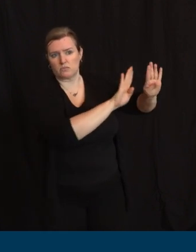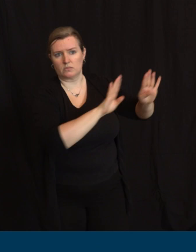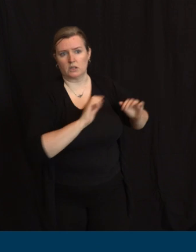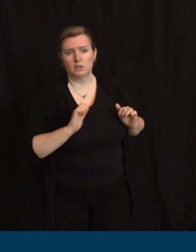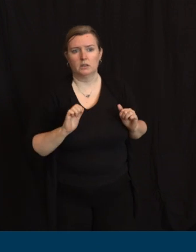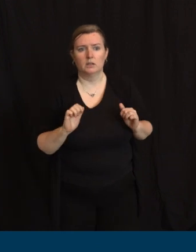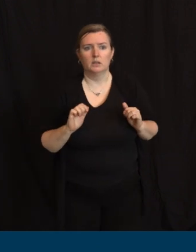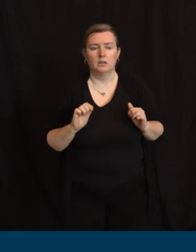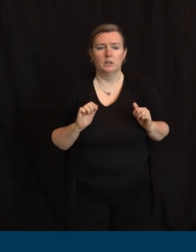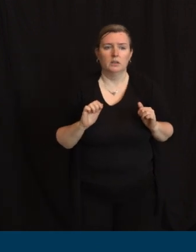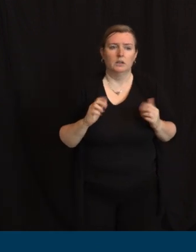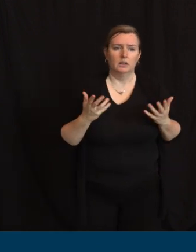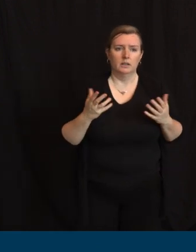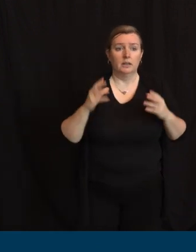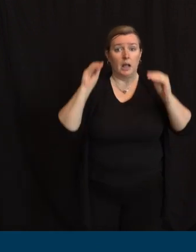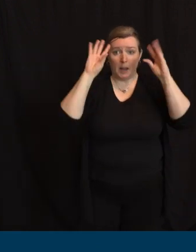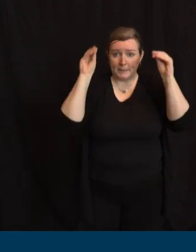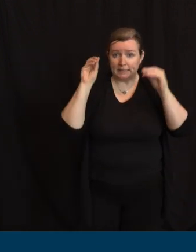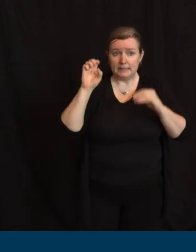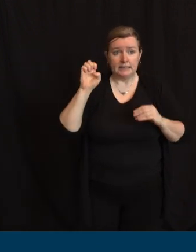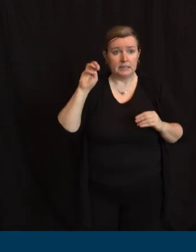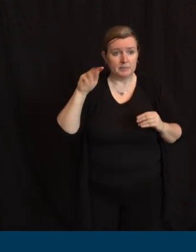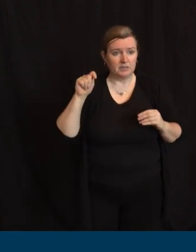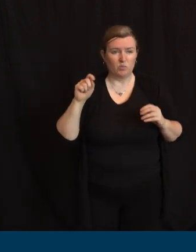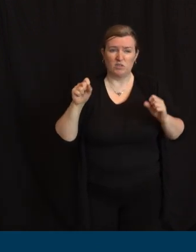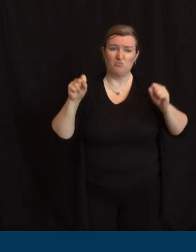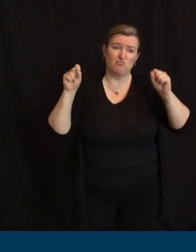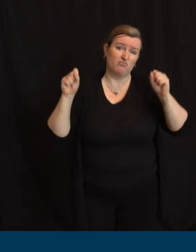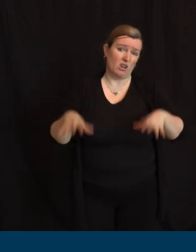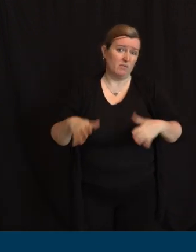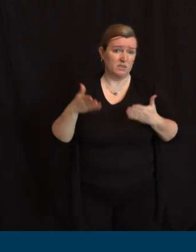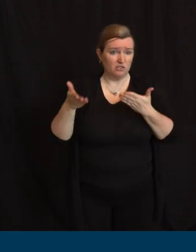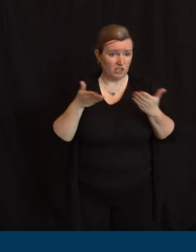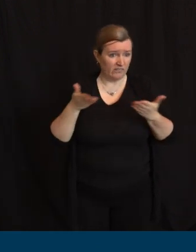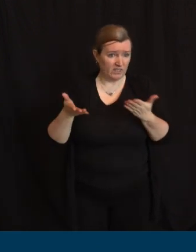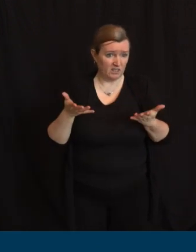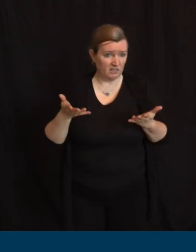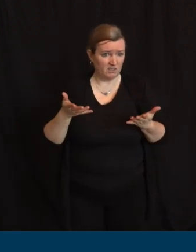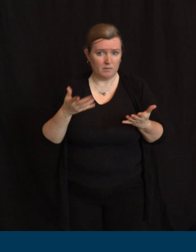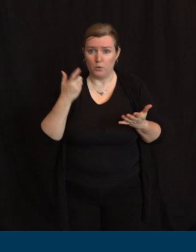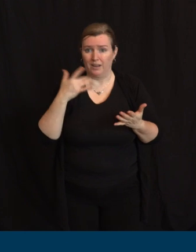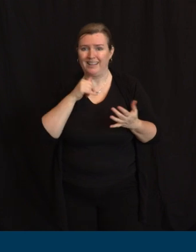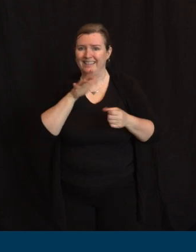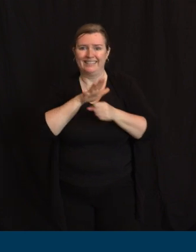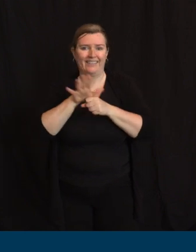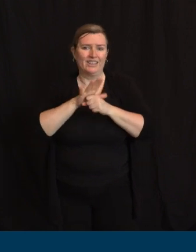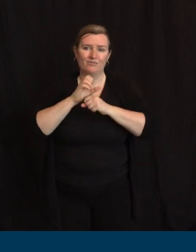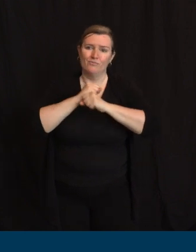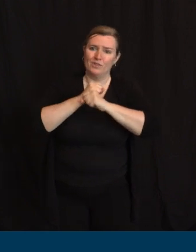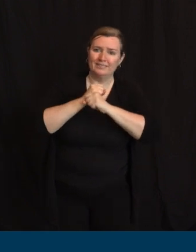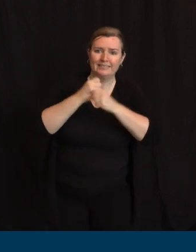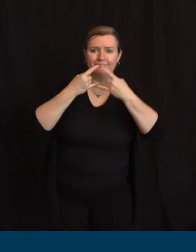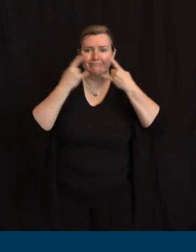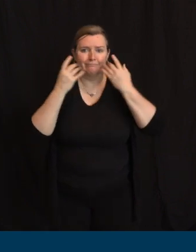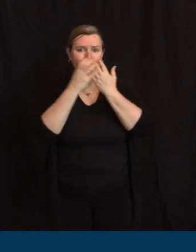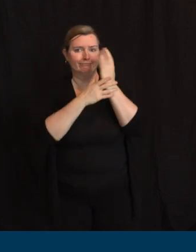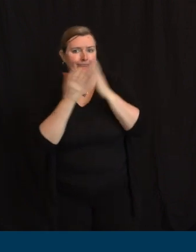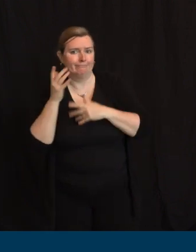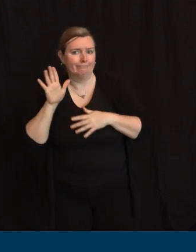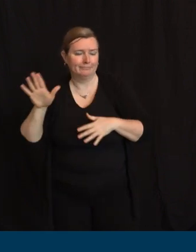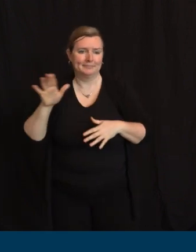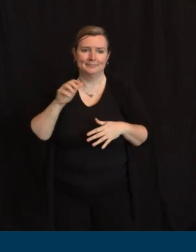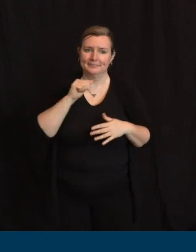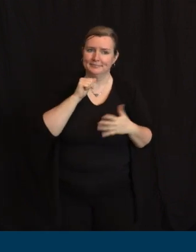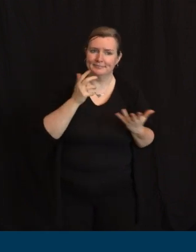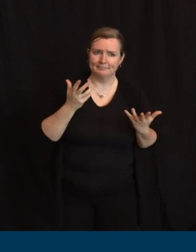doing more to protect them? And one last one for the commissioner. Really just curious, how many daily tests are currently being administered? Do we have a handle on